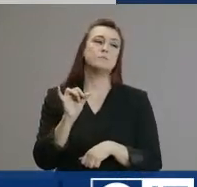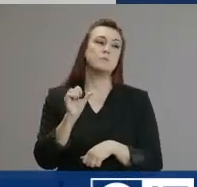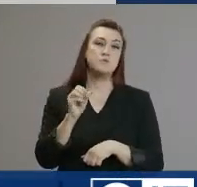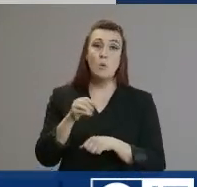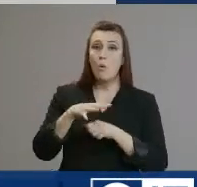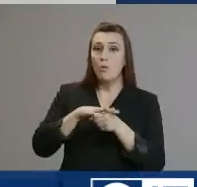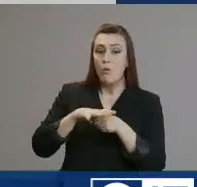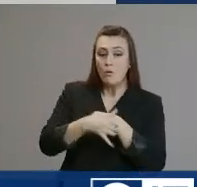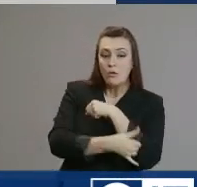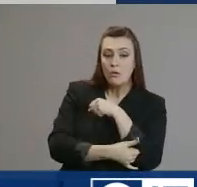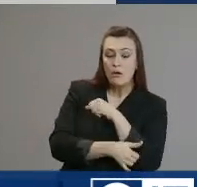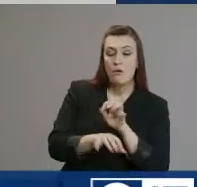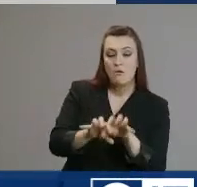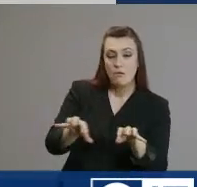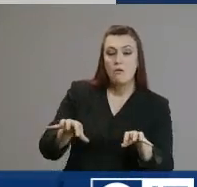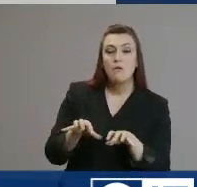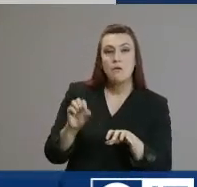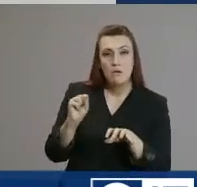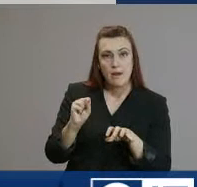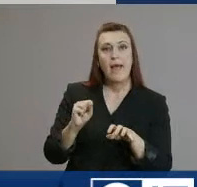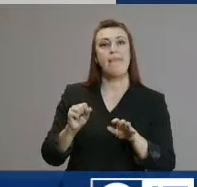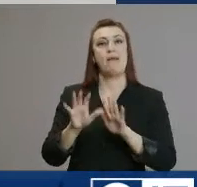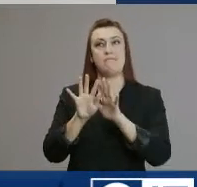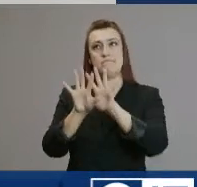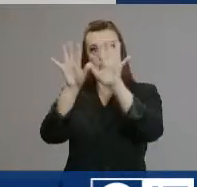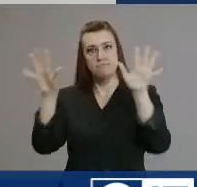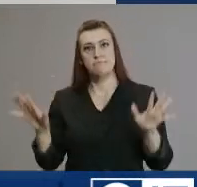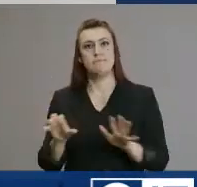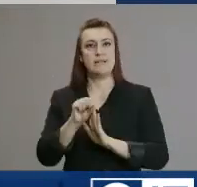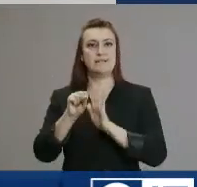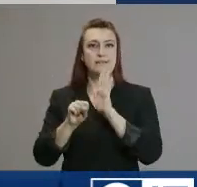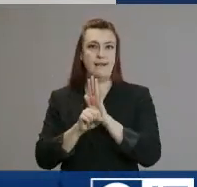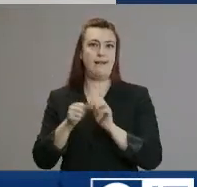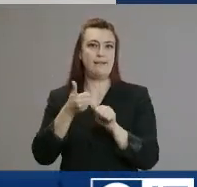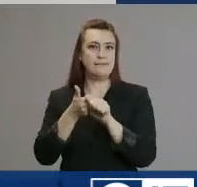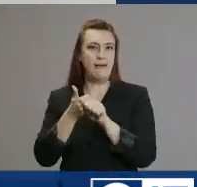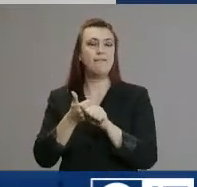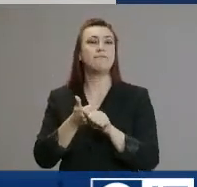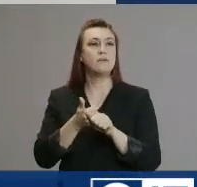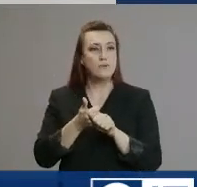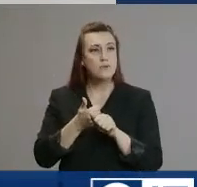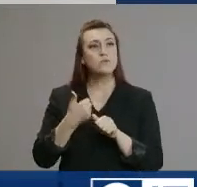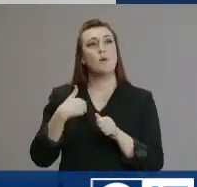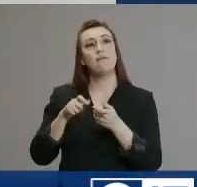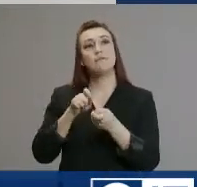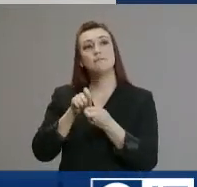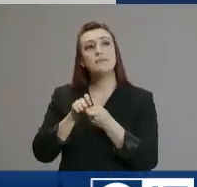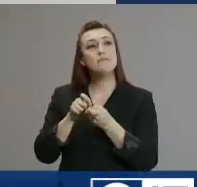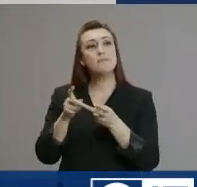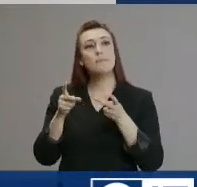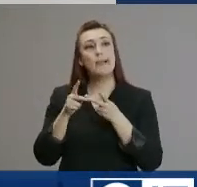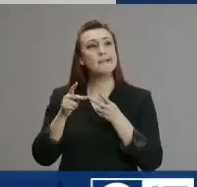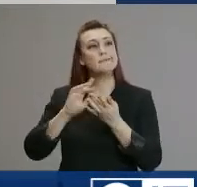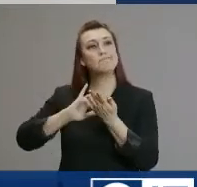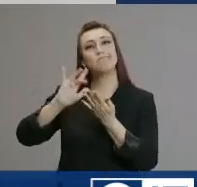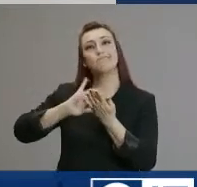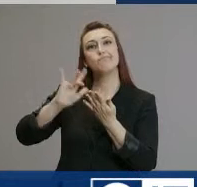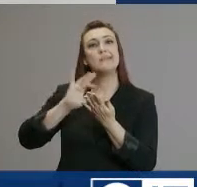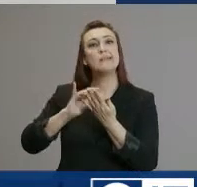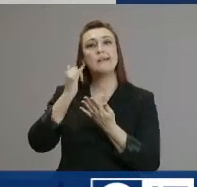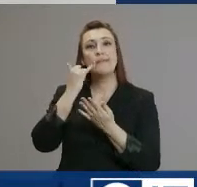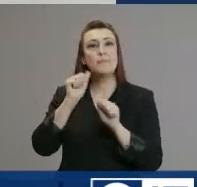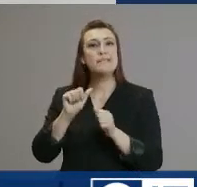program where patients or people who are potential contacts can get enrolled. It sends them reminders. It asks them to